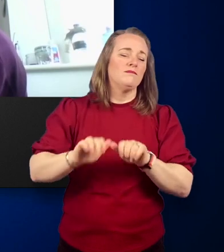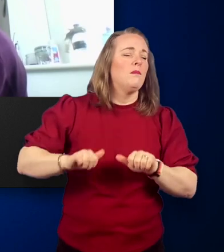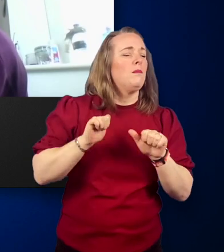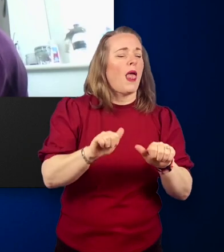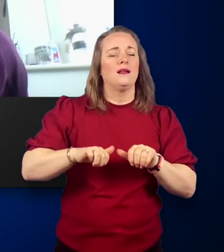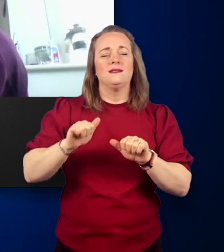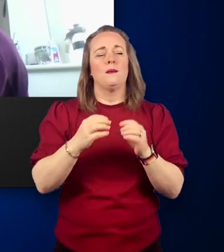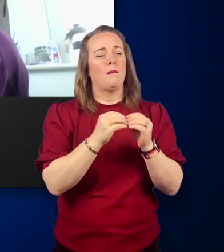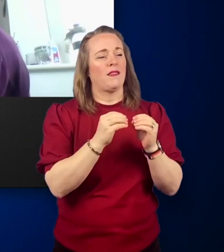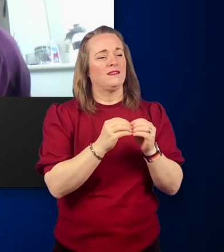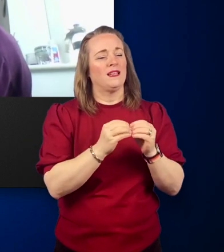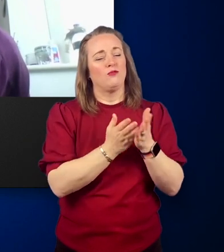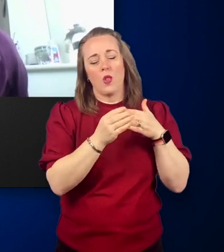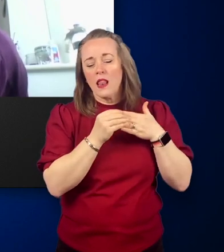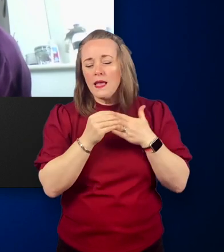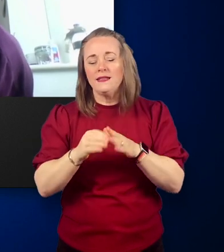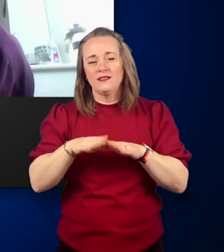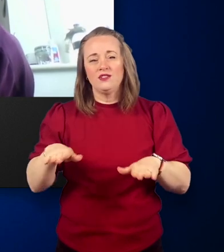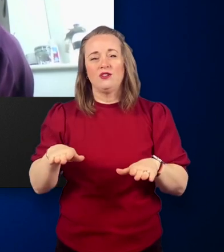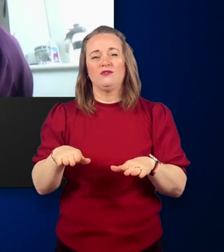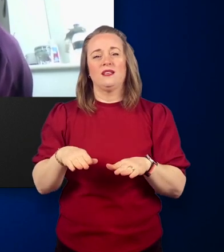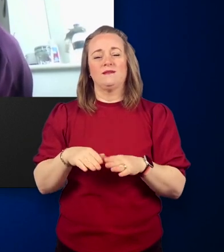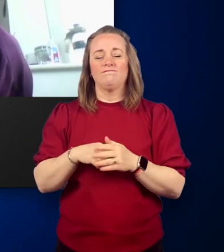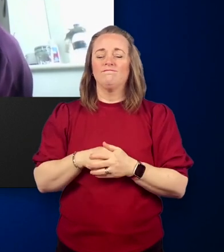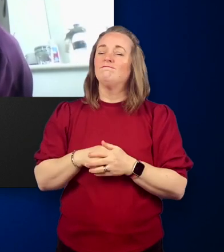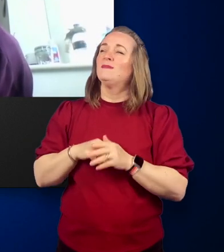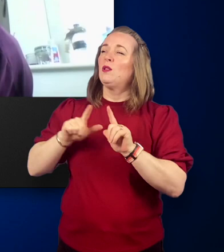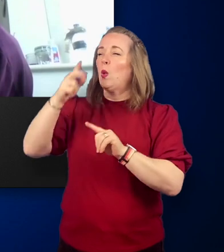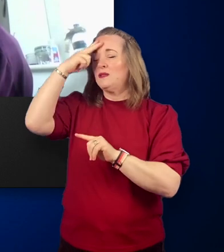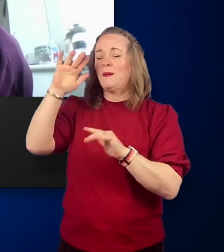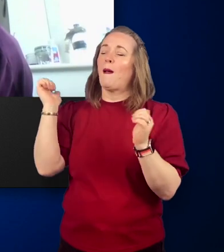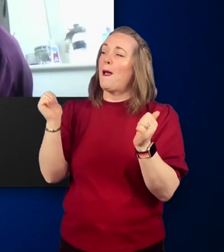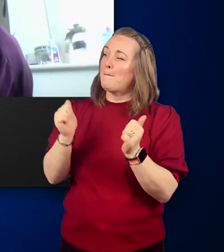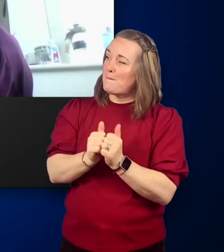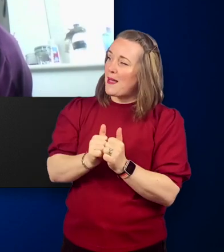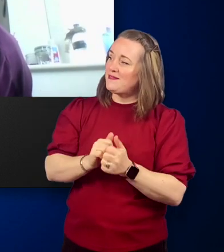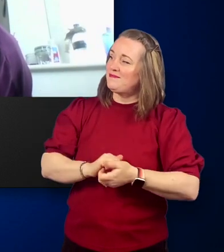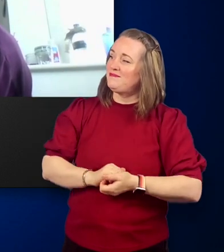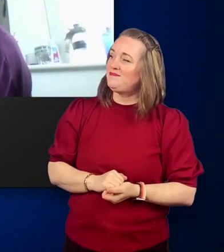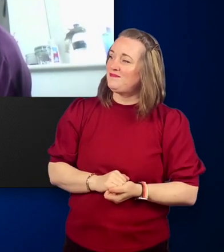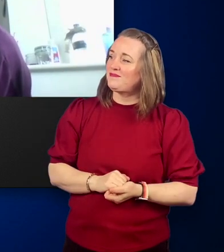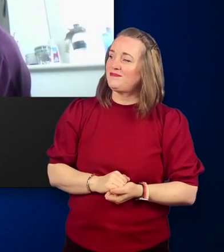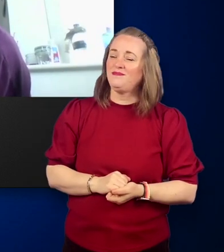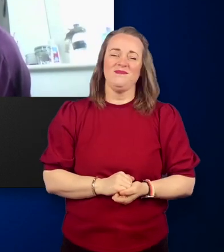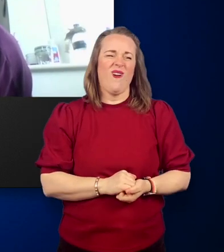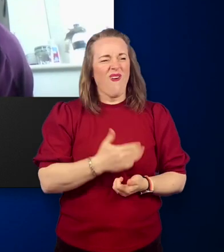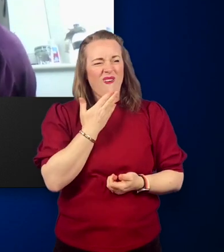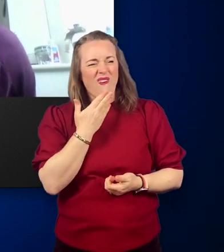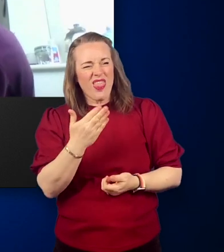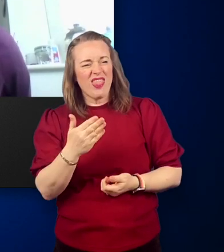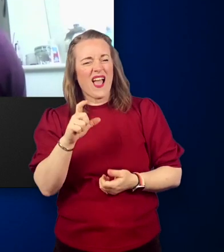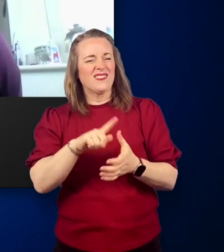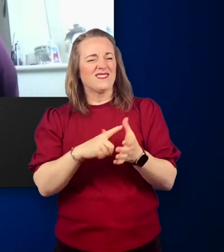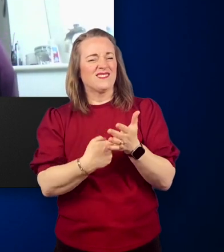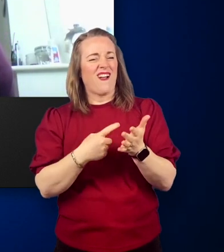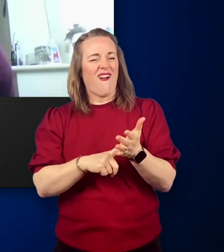leads them and disciples them. In your glorious name I pray. Amen. Amen. Thanks, amen. Tom. No